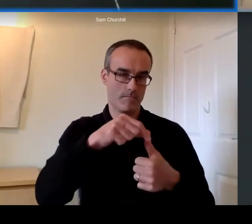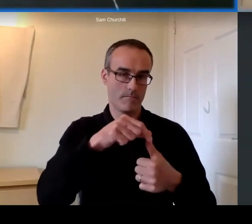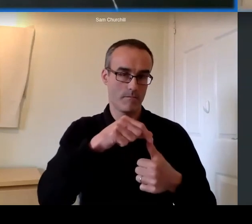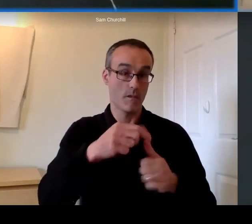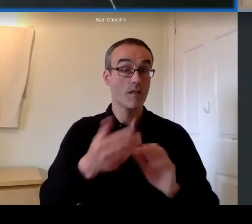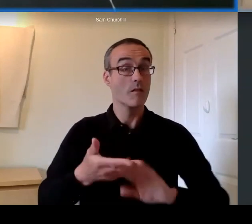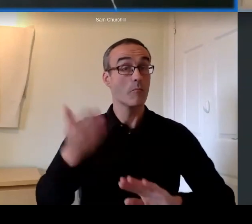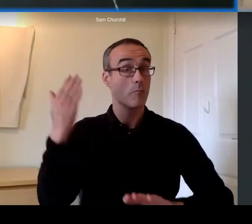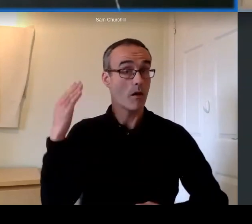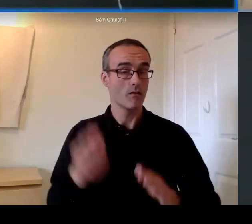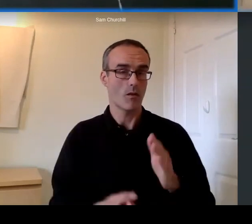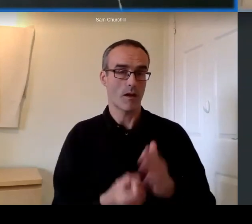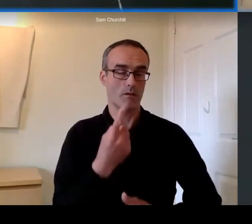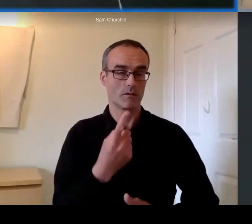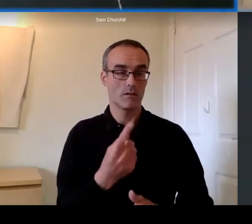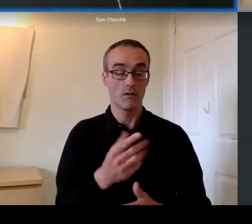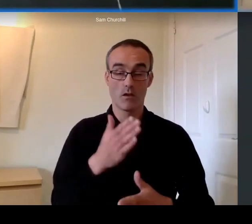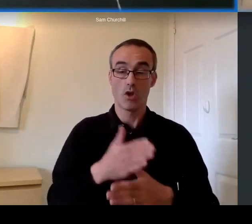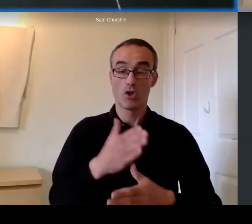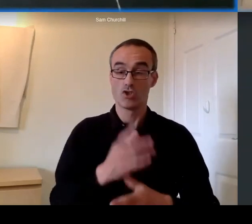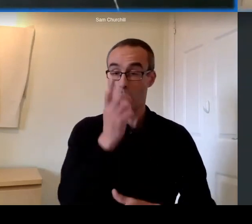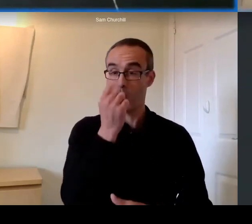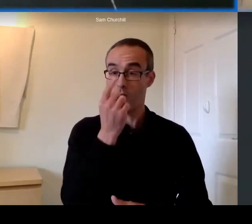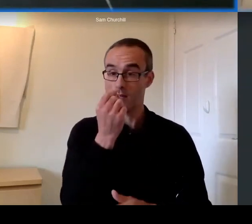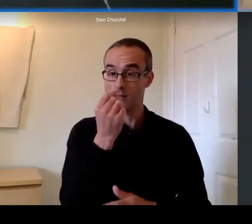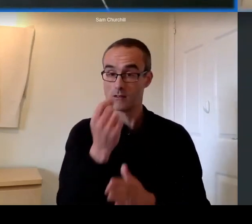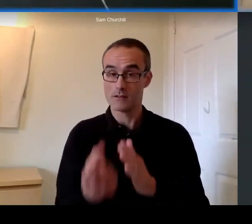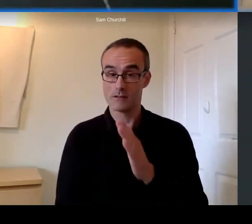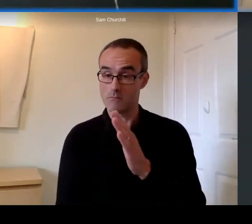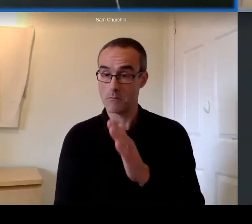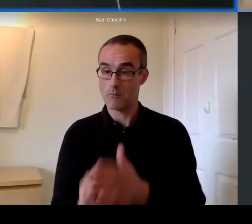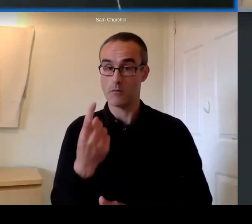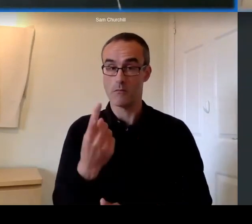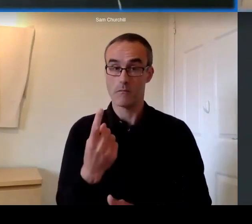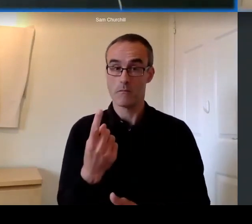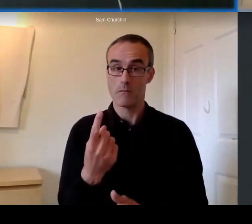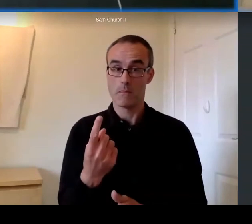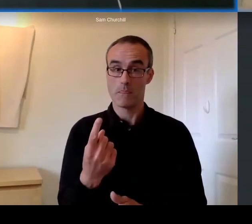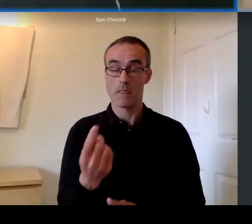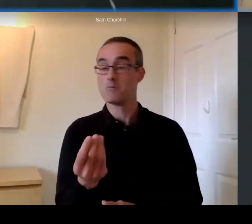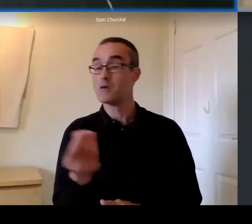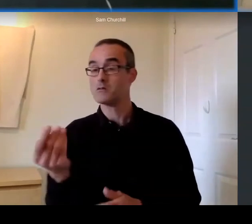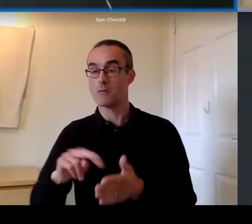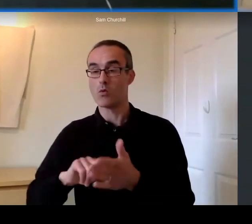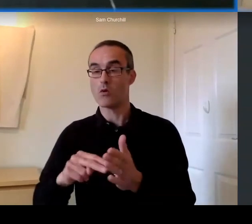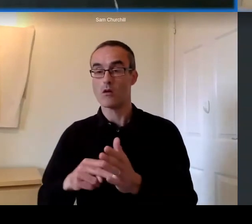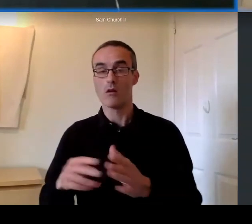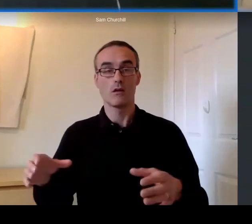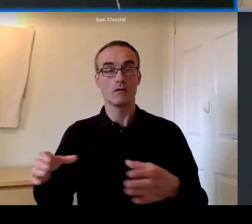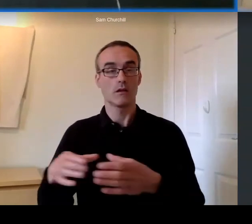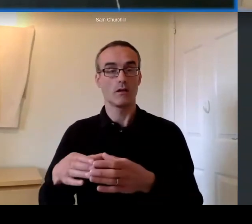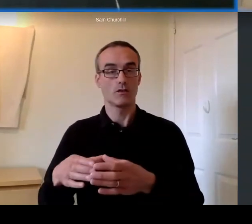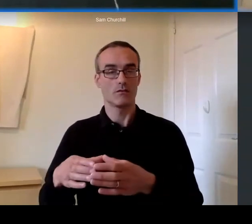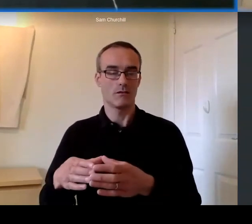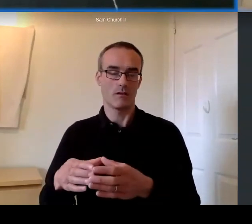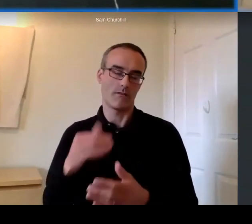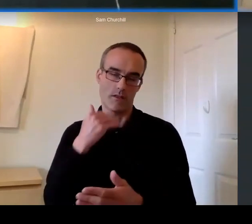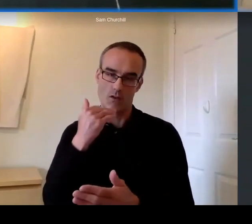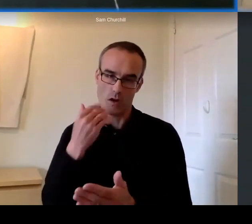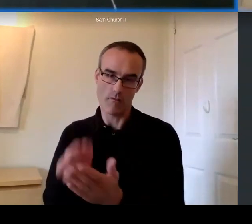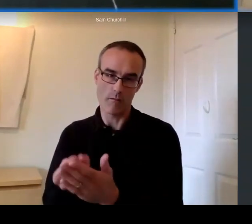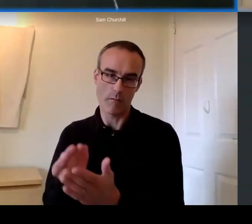vacancies arise, you know, some bodies who have got the resources will hire, you know, a recruitment agency, and they will